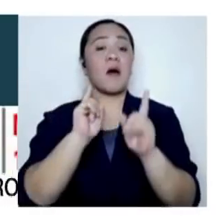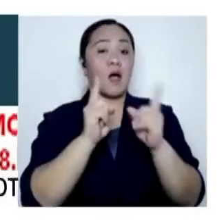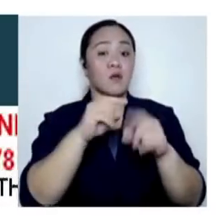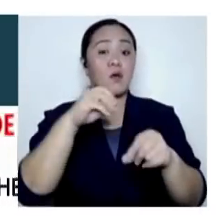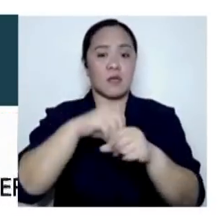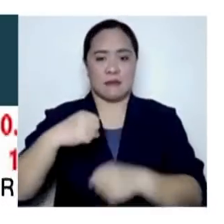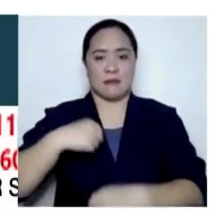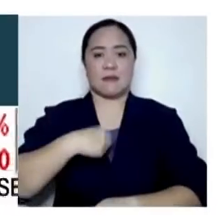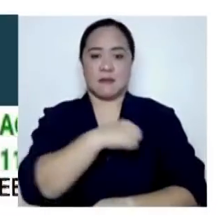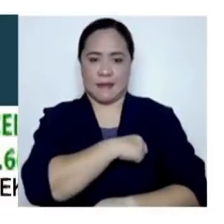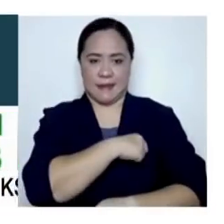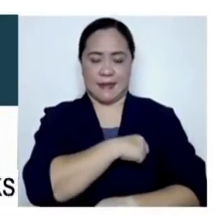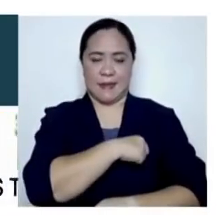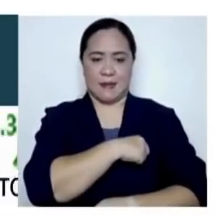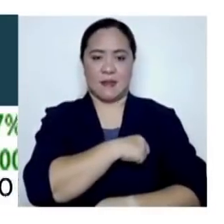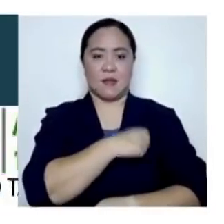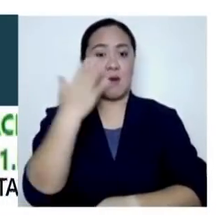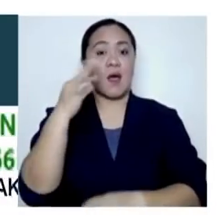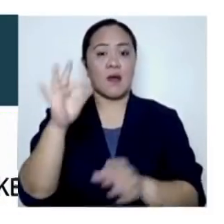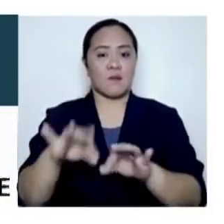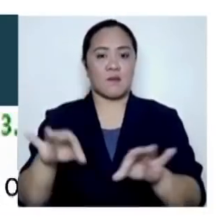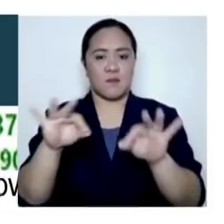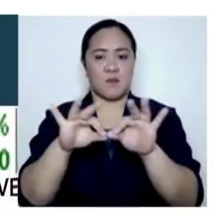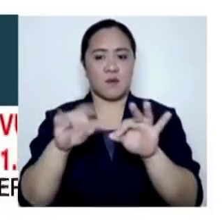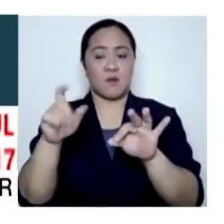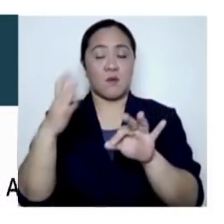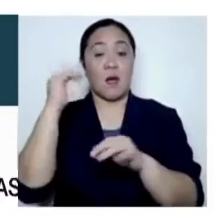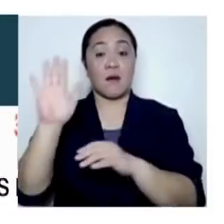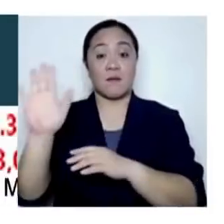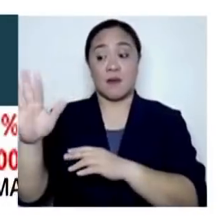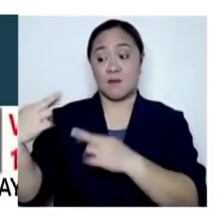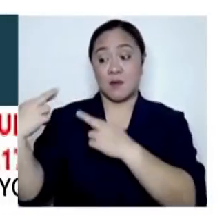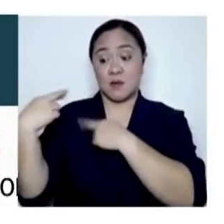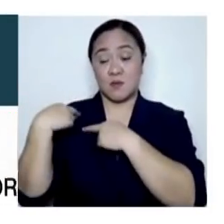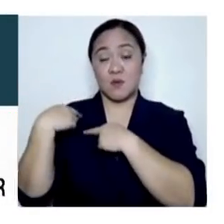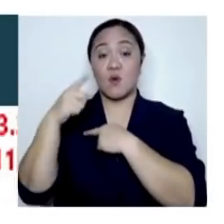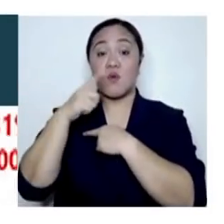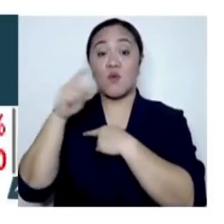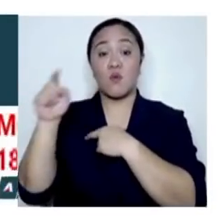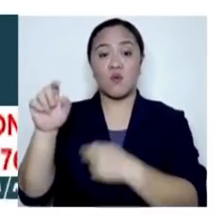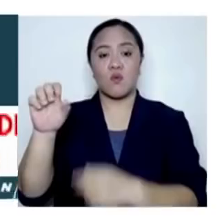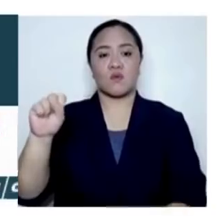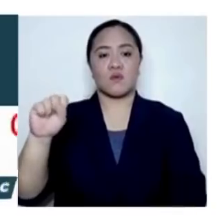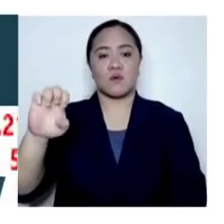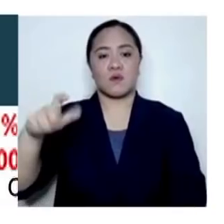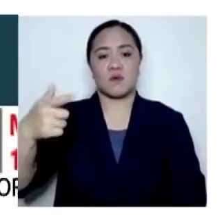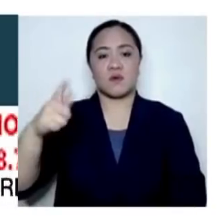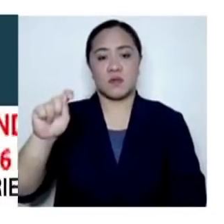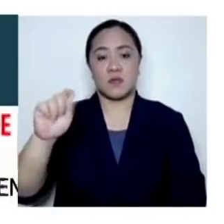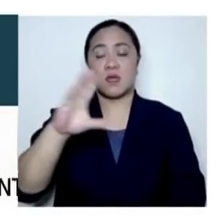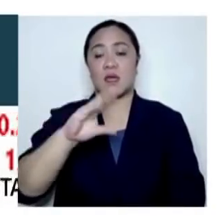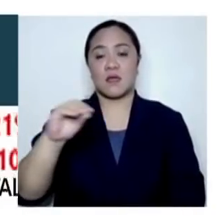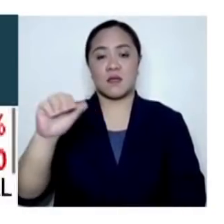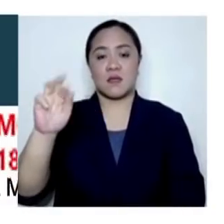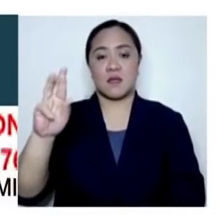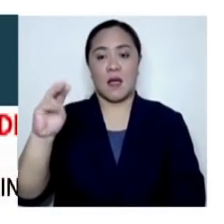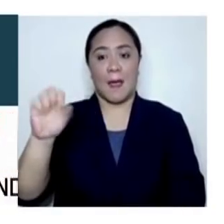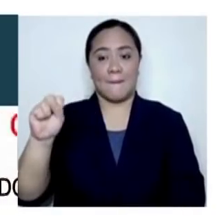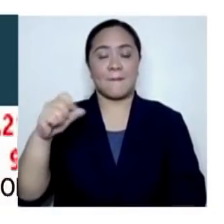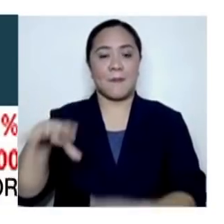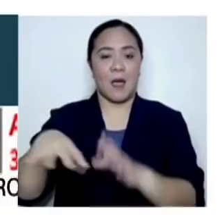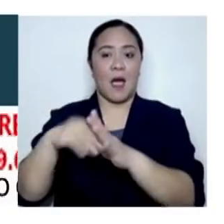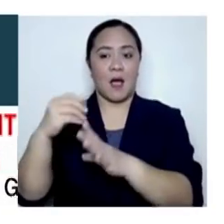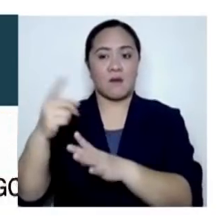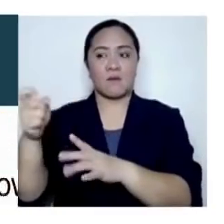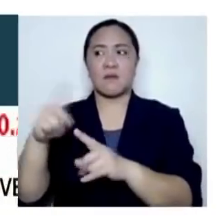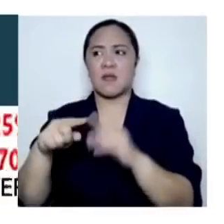that's the responsibility of the sergeant at arms. And he's doing a damn good job about it. And he's